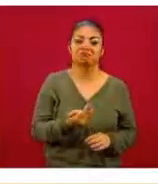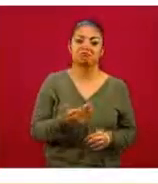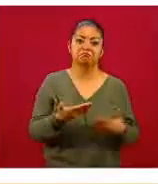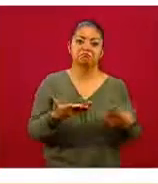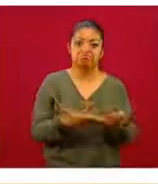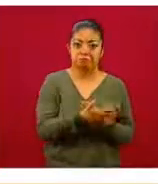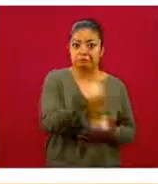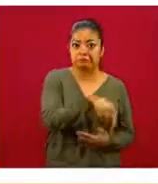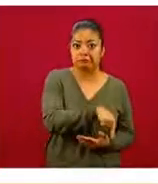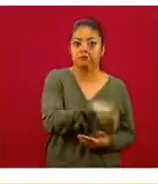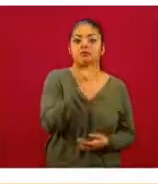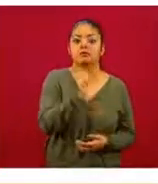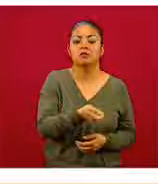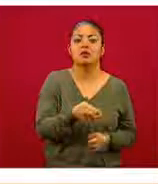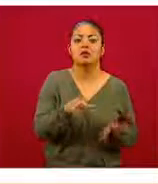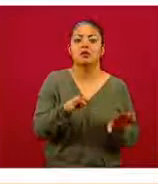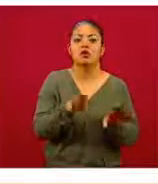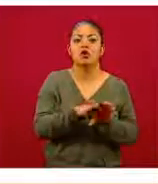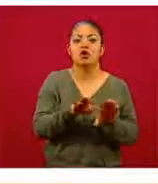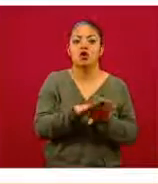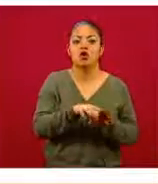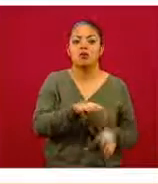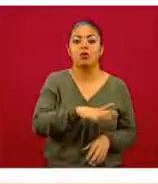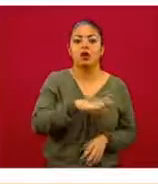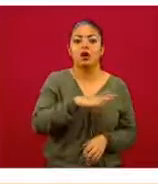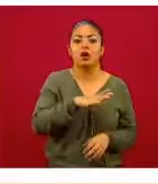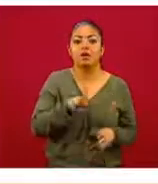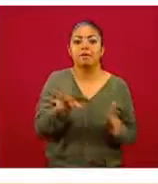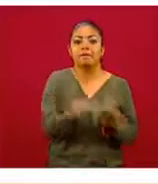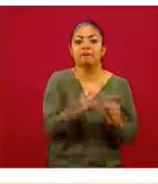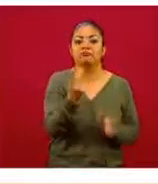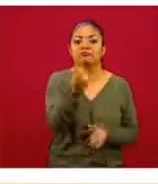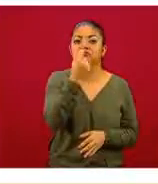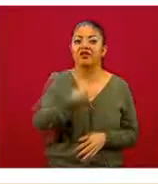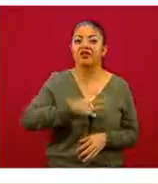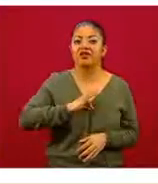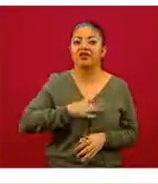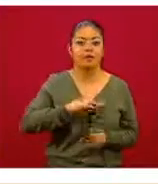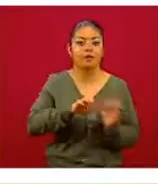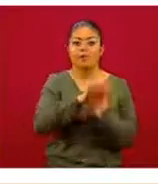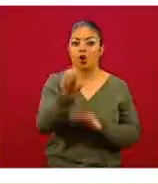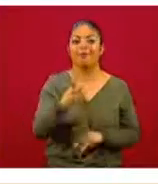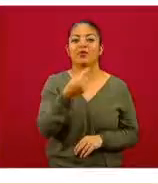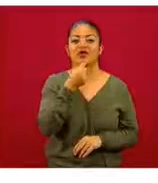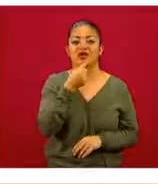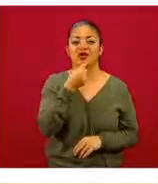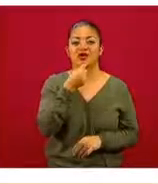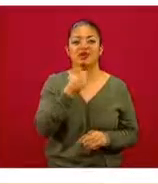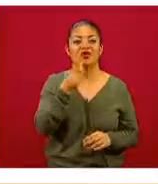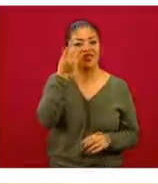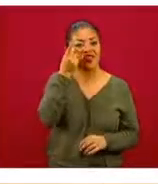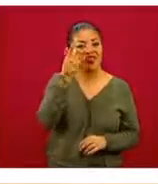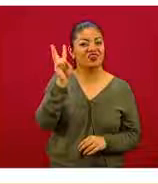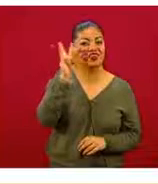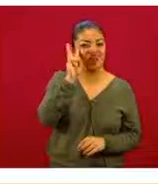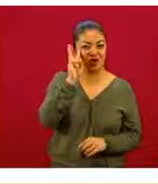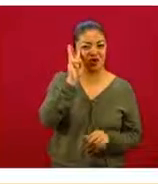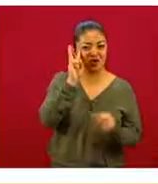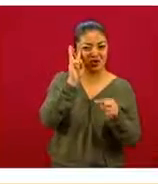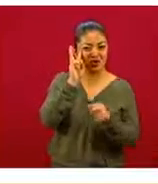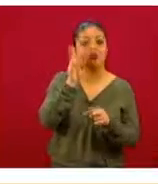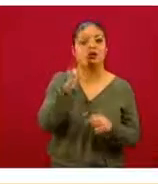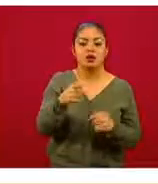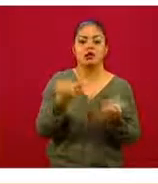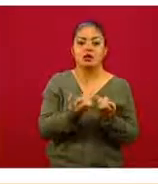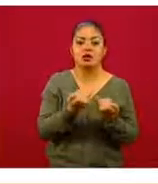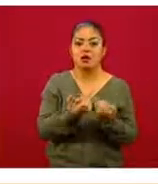immunosuppressive illnesses. And this predisposes them to get this type of infection. For example,